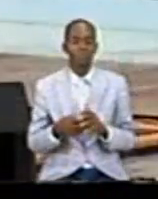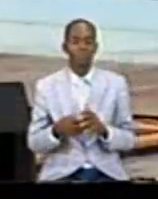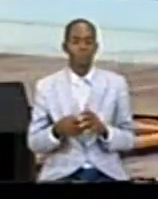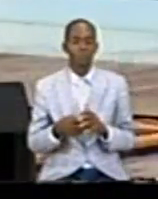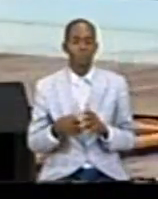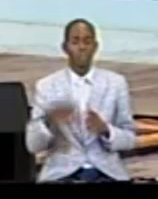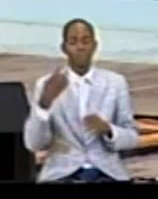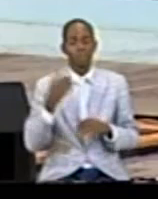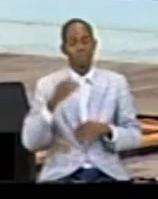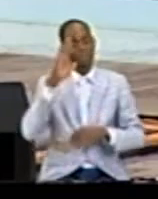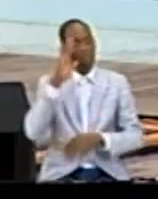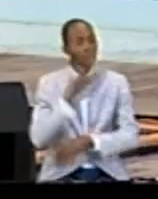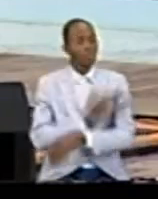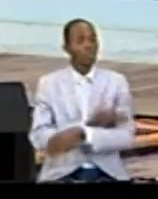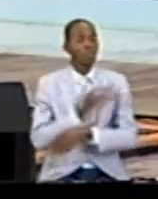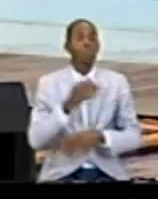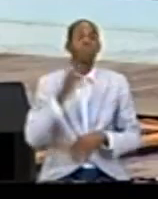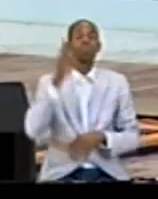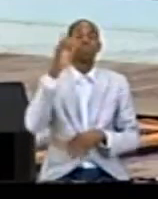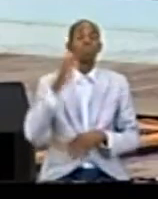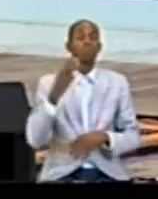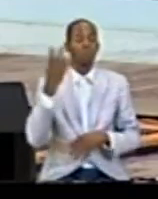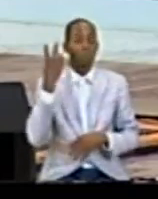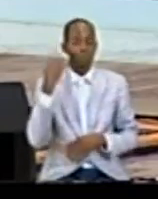the Son of God was manifested,